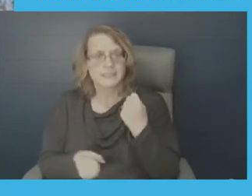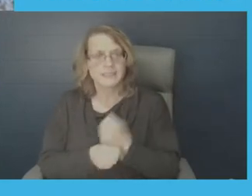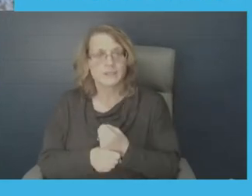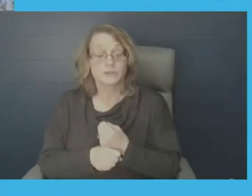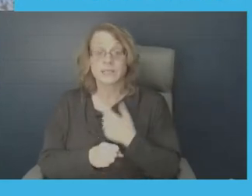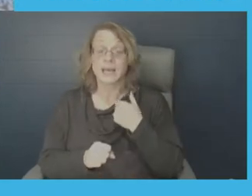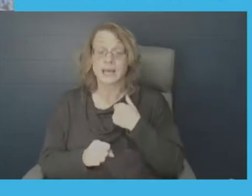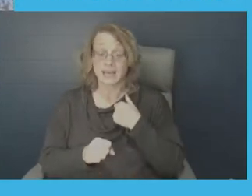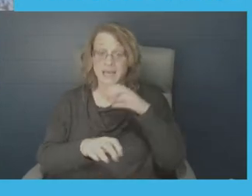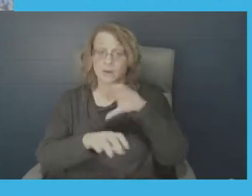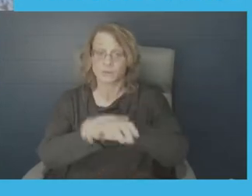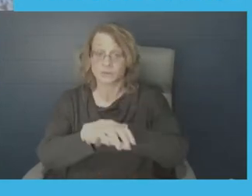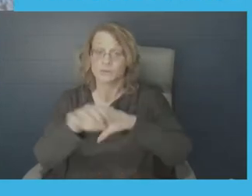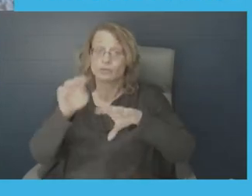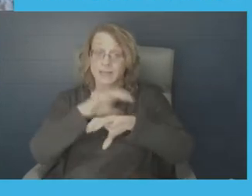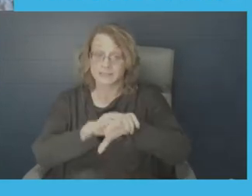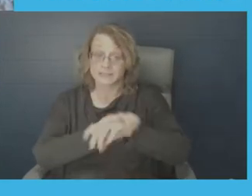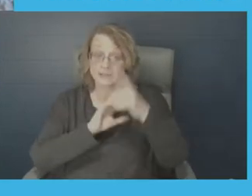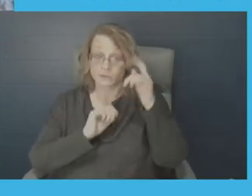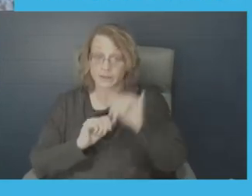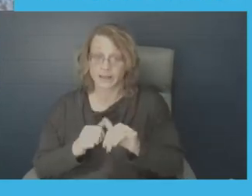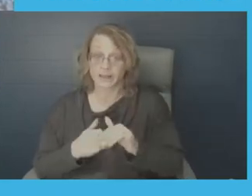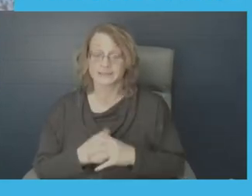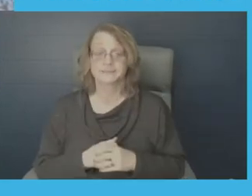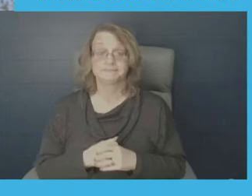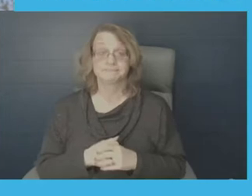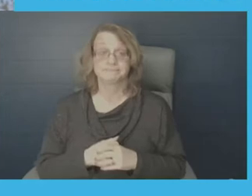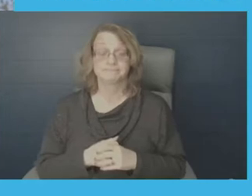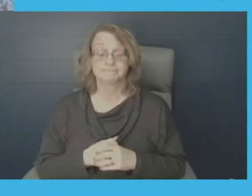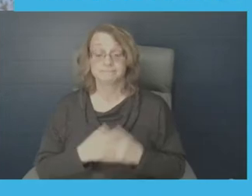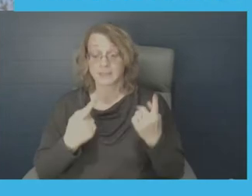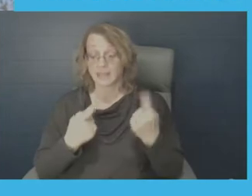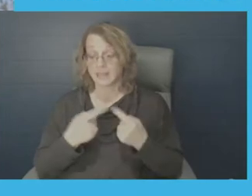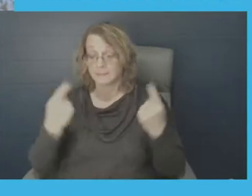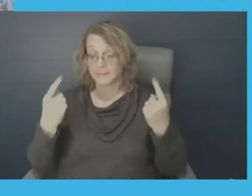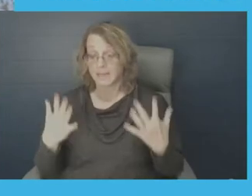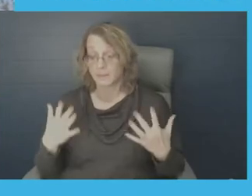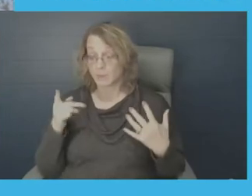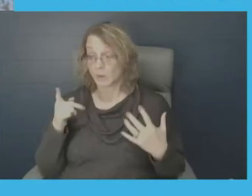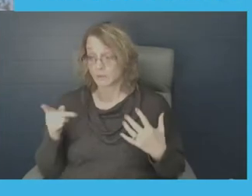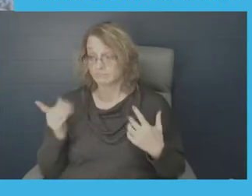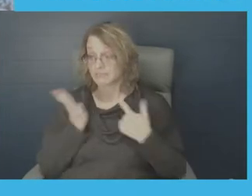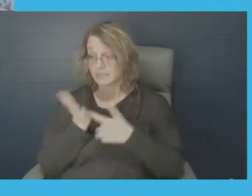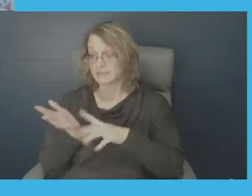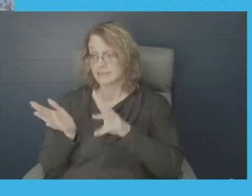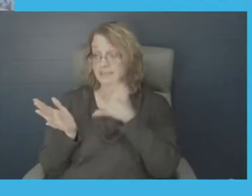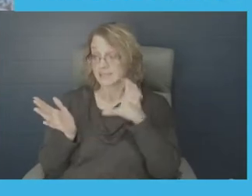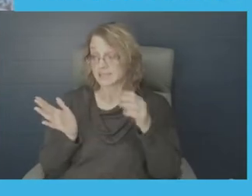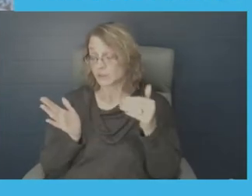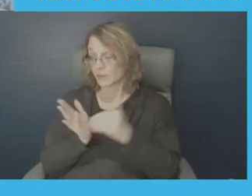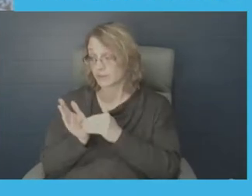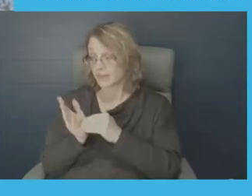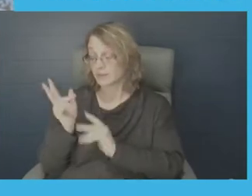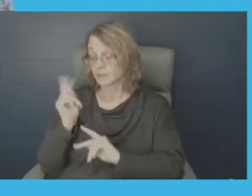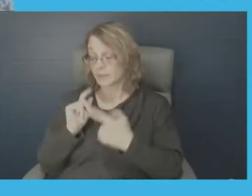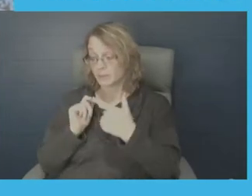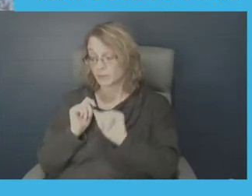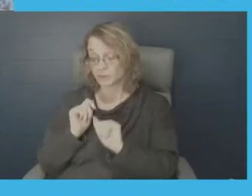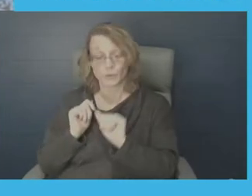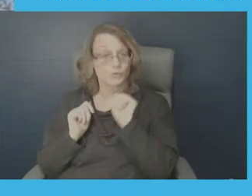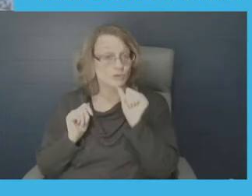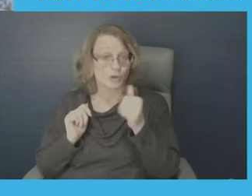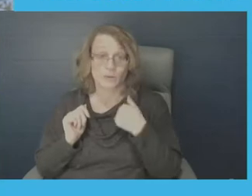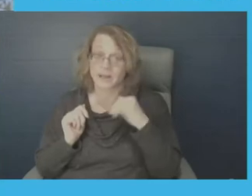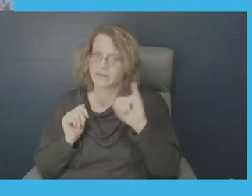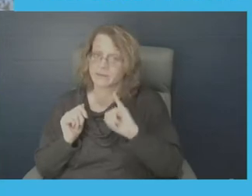been fighting for years, got arrested standing up for it. My opponent, as I talked